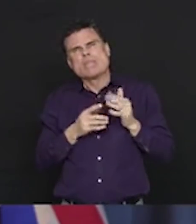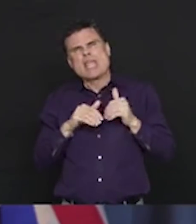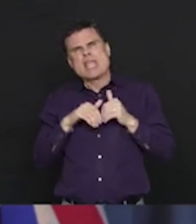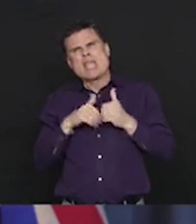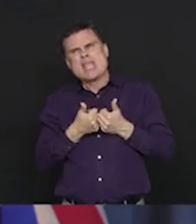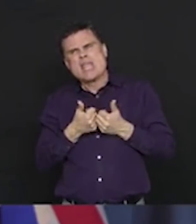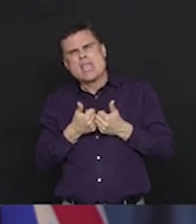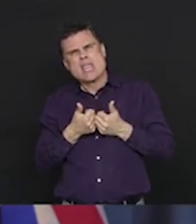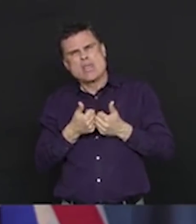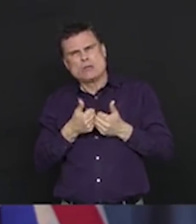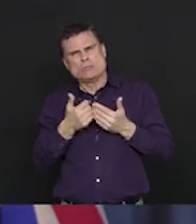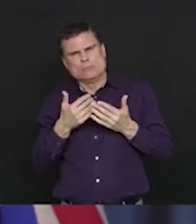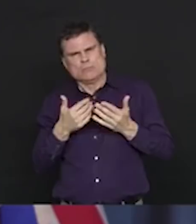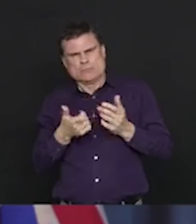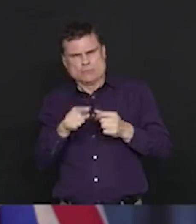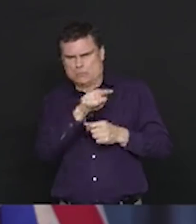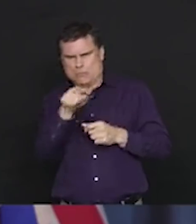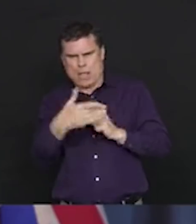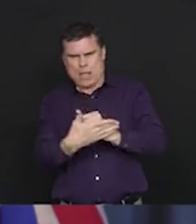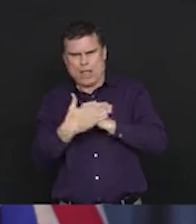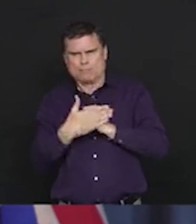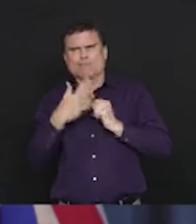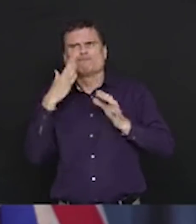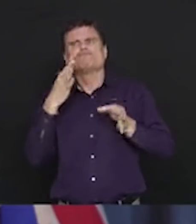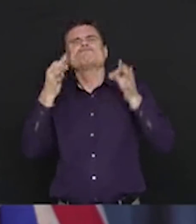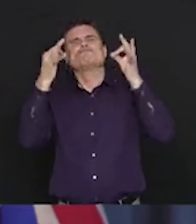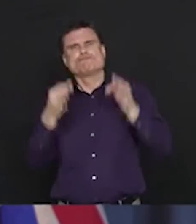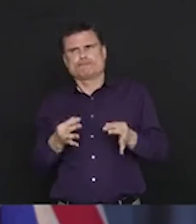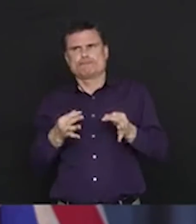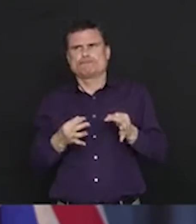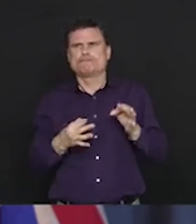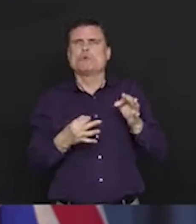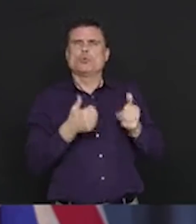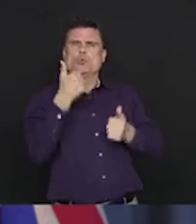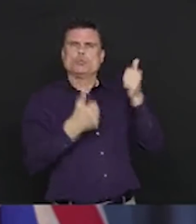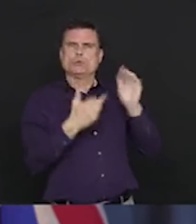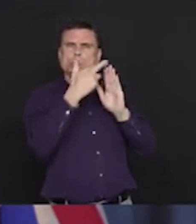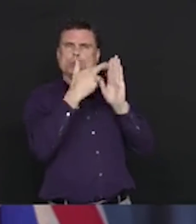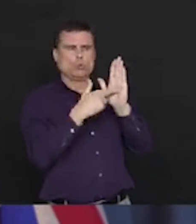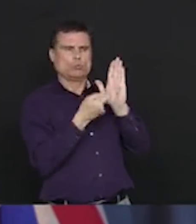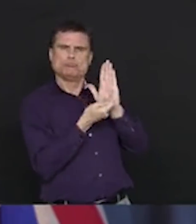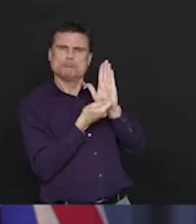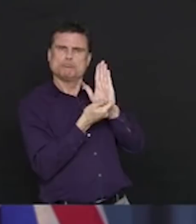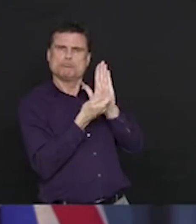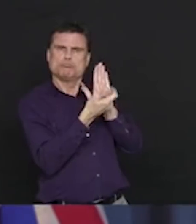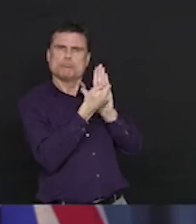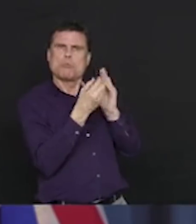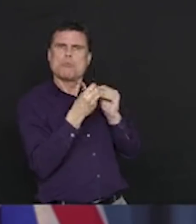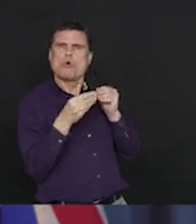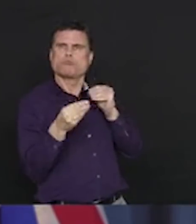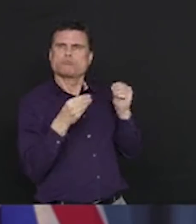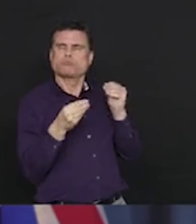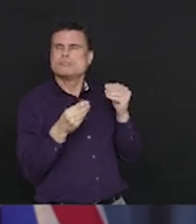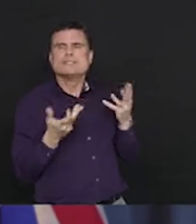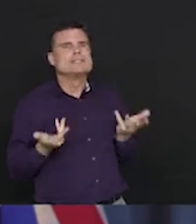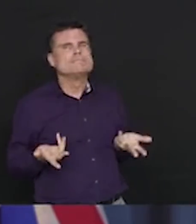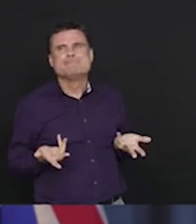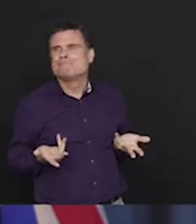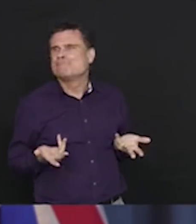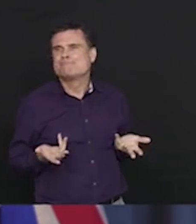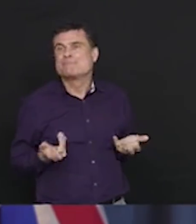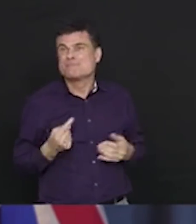going to be able to get back to full normal life, which I miss a lot, before at least the